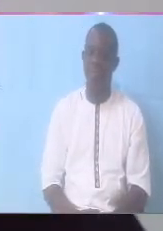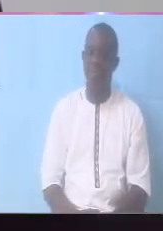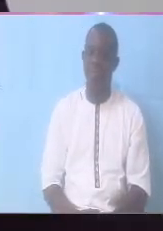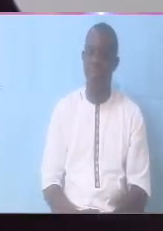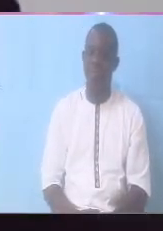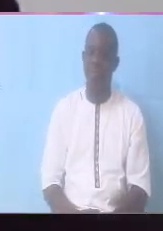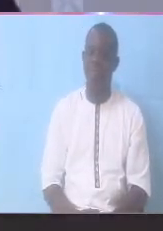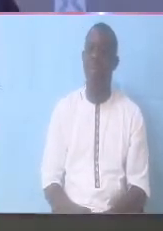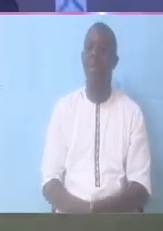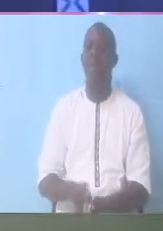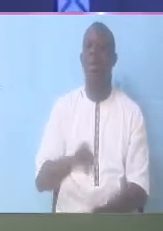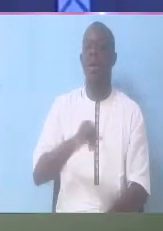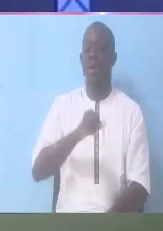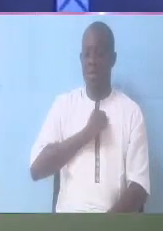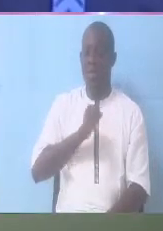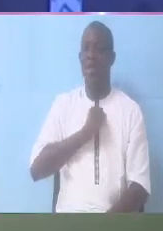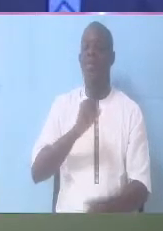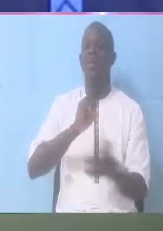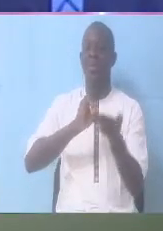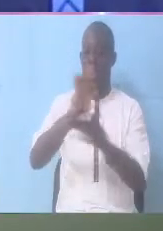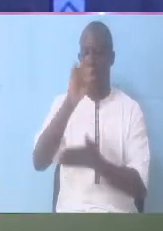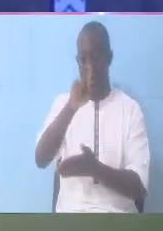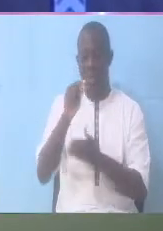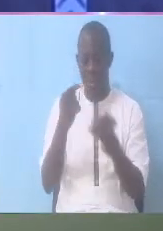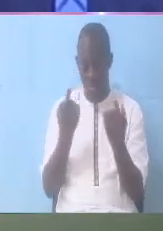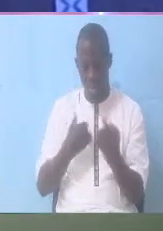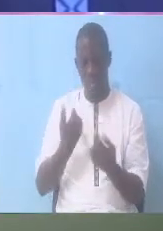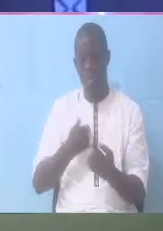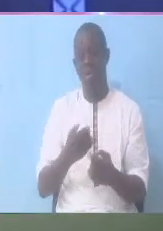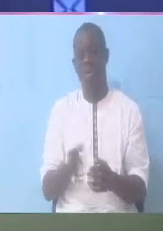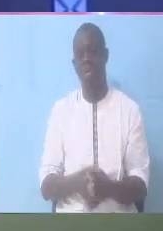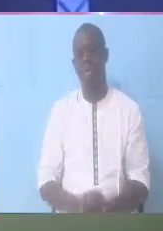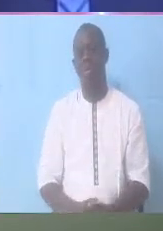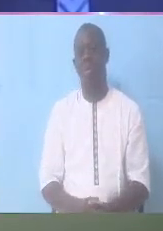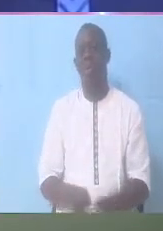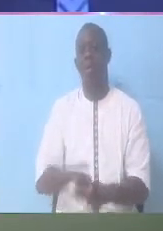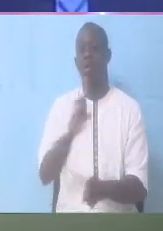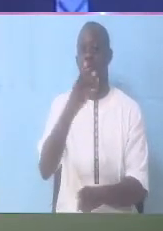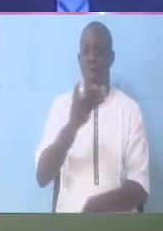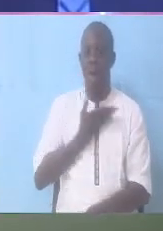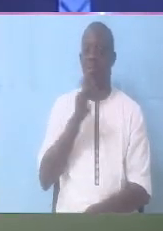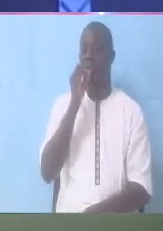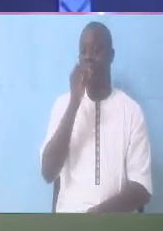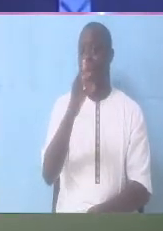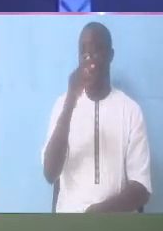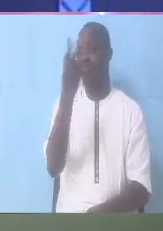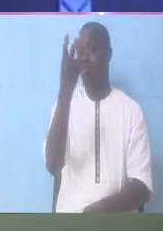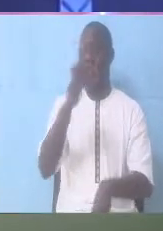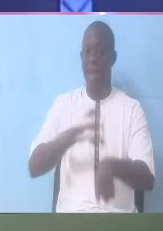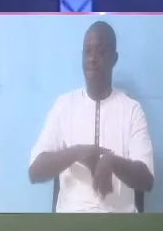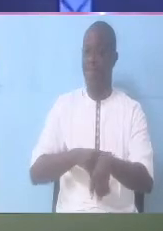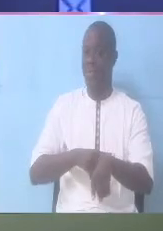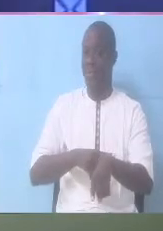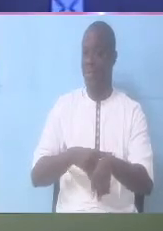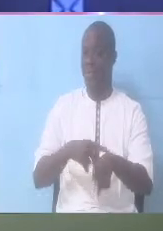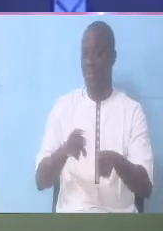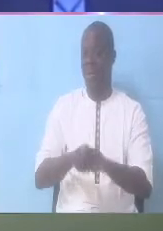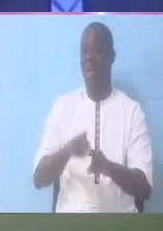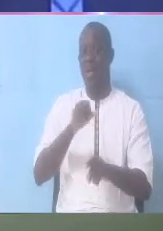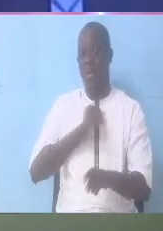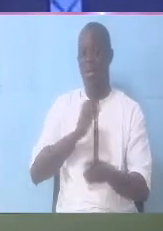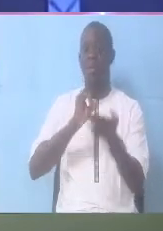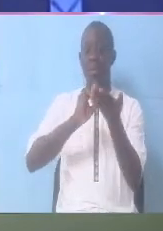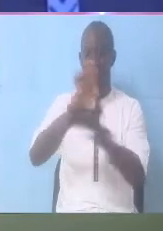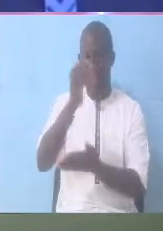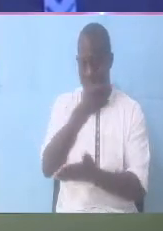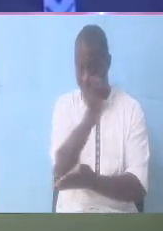orders. You see, if I start talking, you have to allow me to finish. You have said it twice. Yes. He